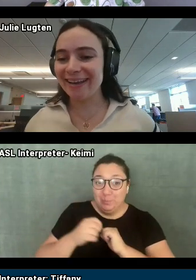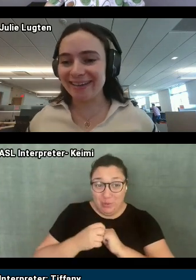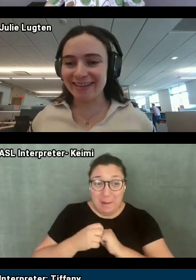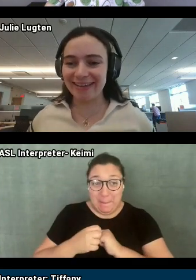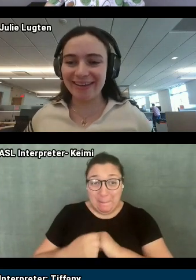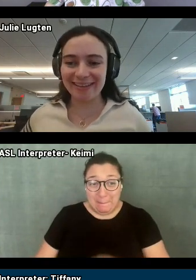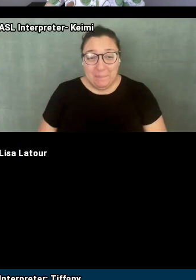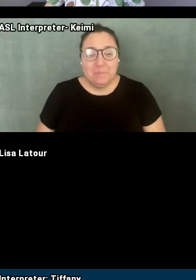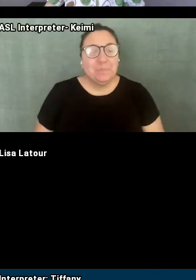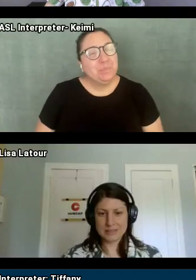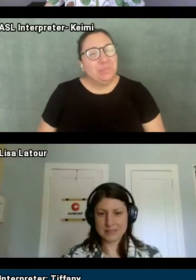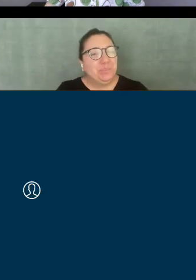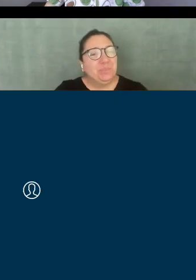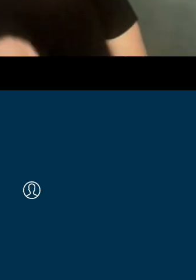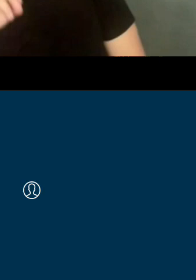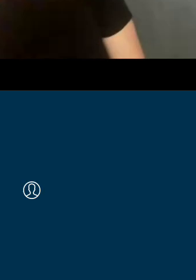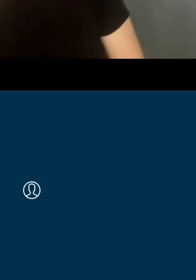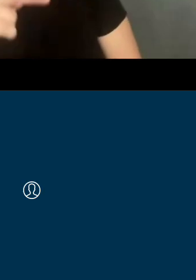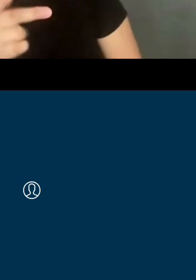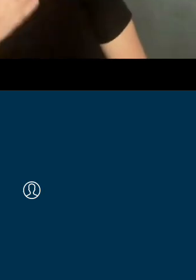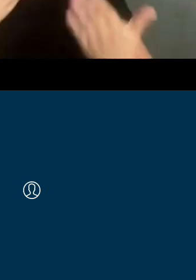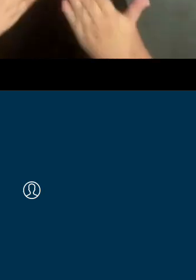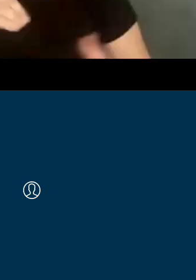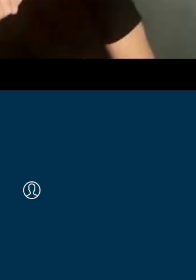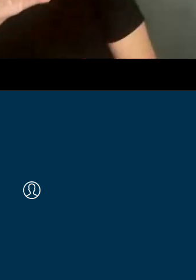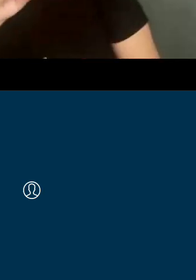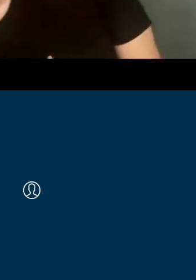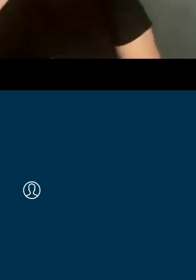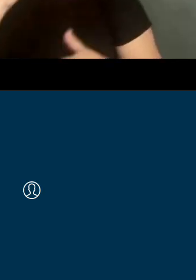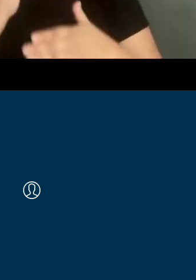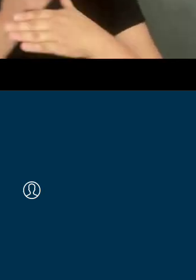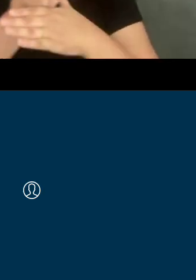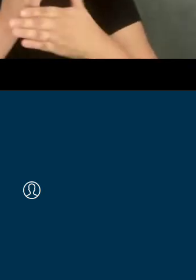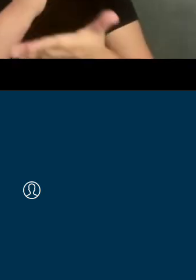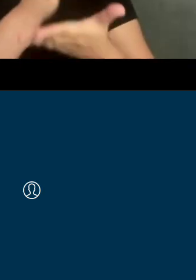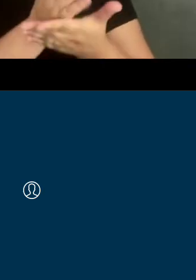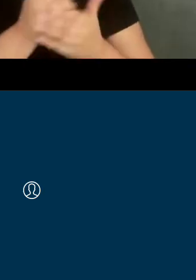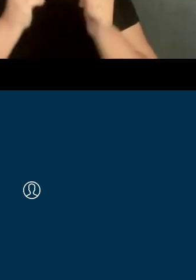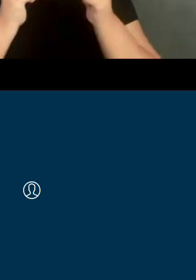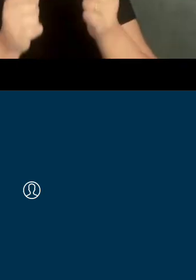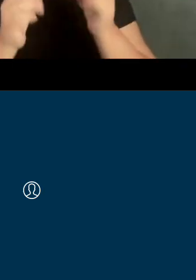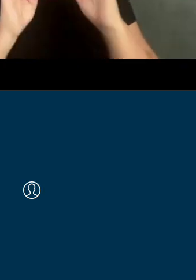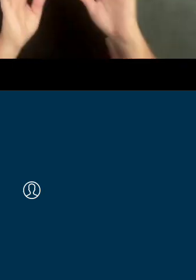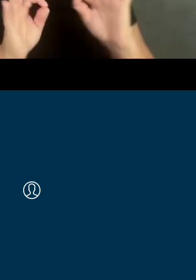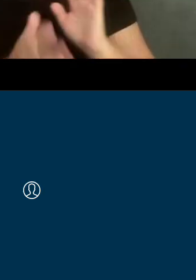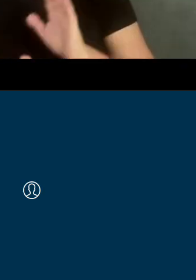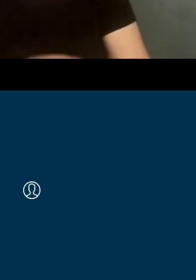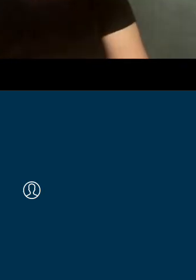All right. Thank you, Lisa. Do you want to stop sharing your screen? Oh, perfect.